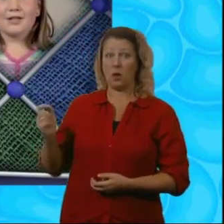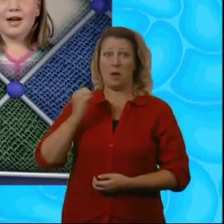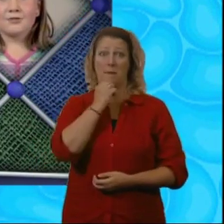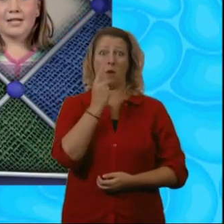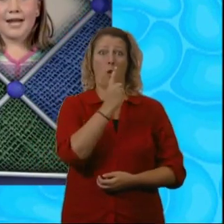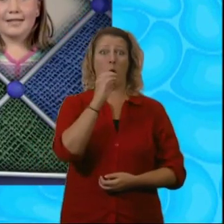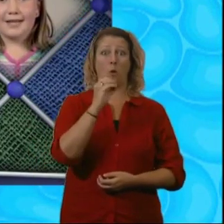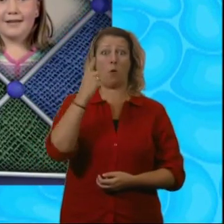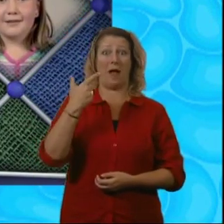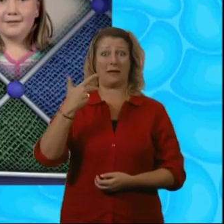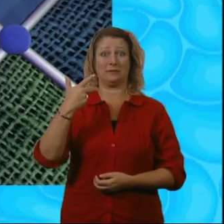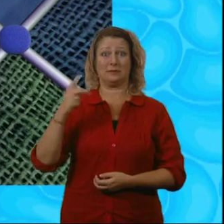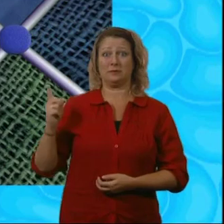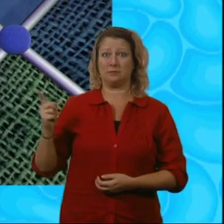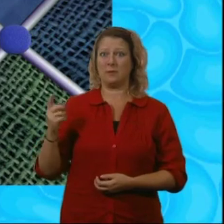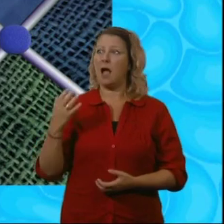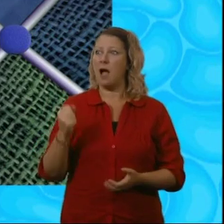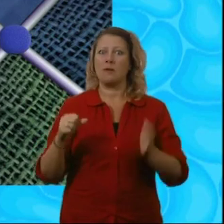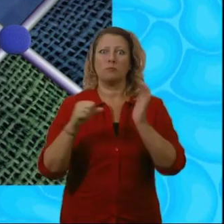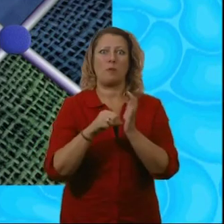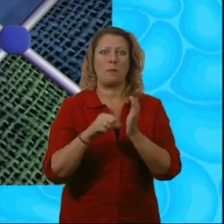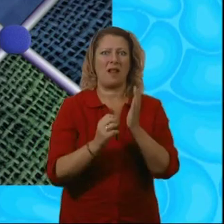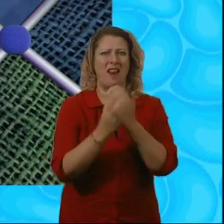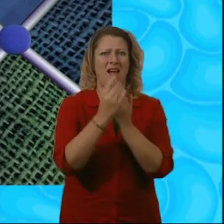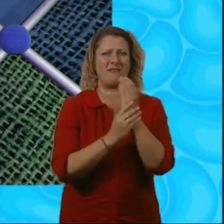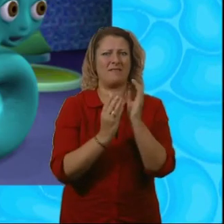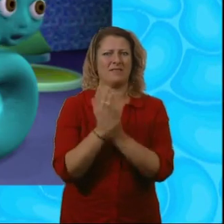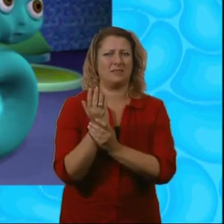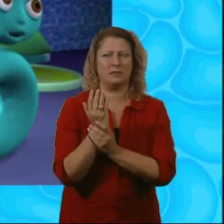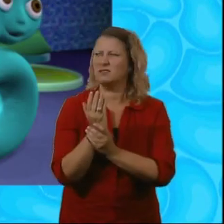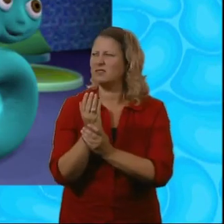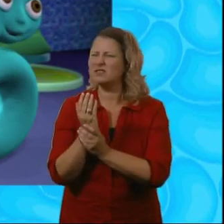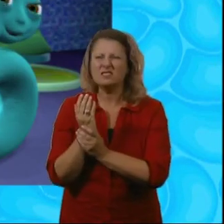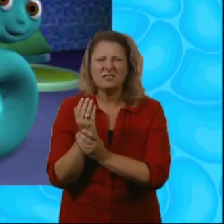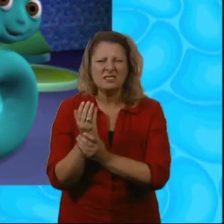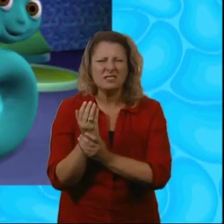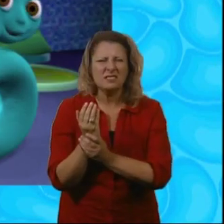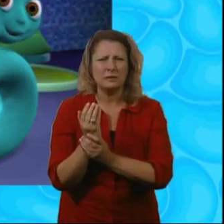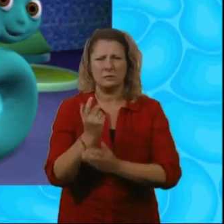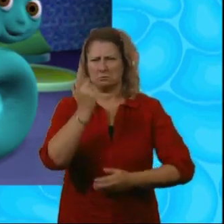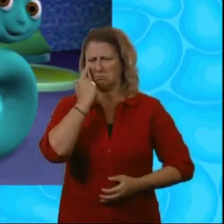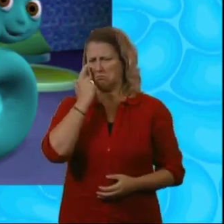Agent 108 here. There's a problem with gloves. Gloves? I'd